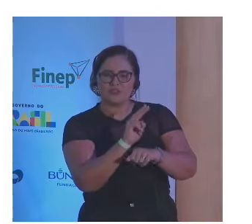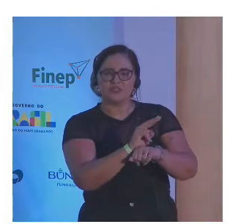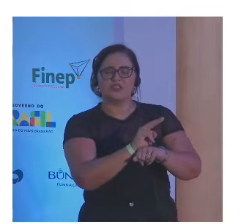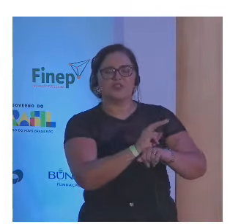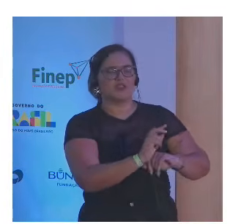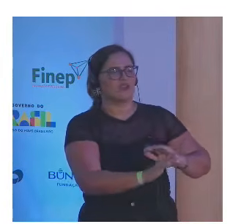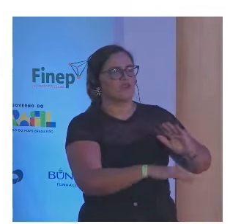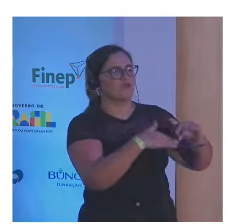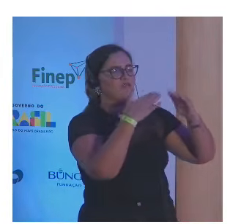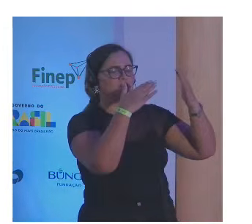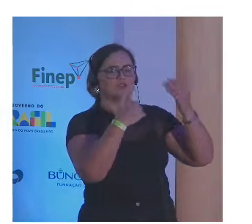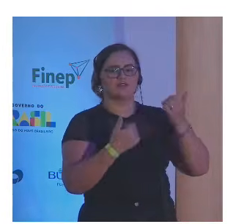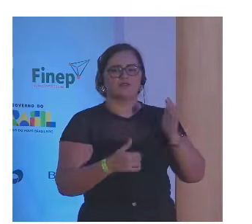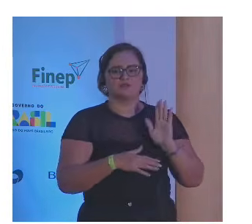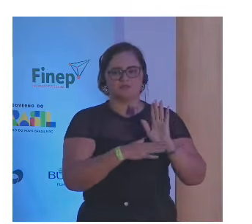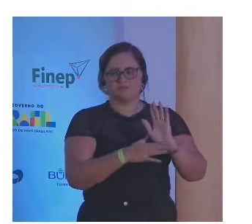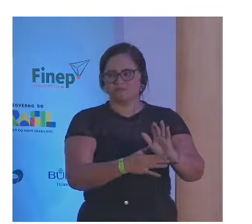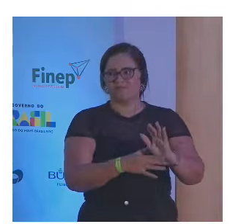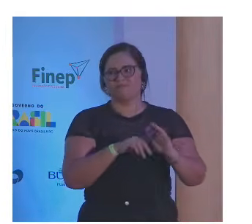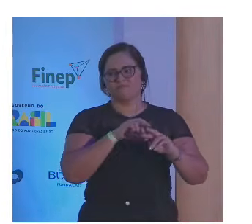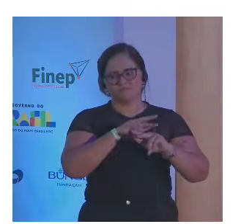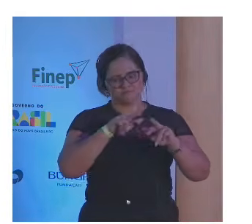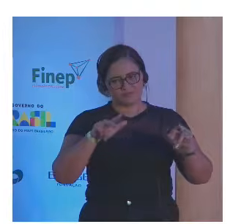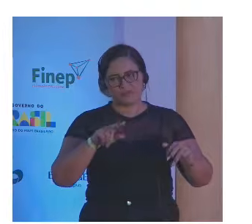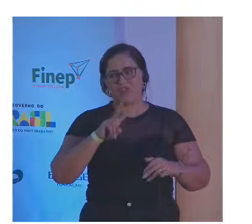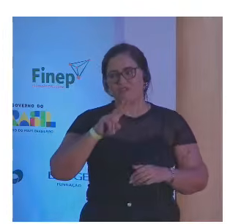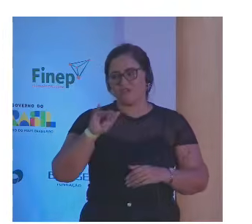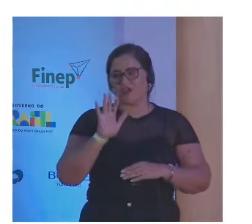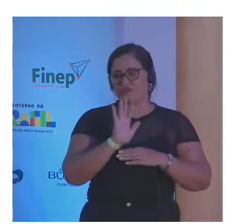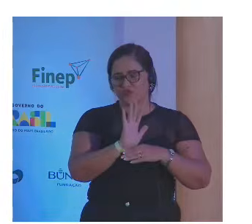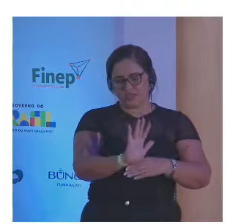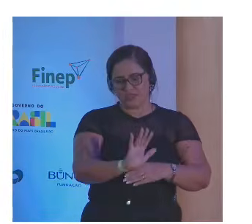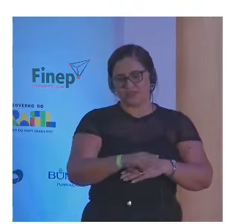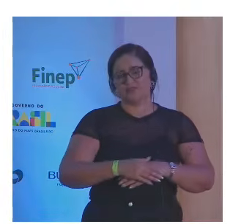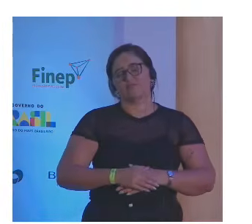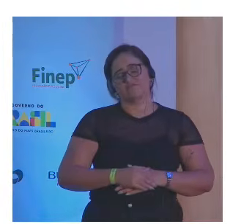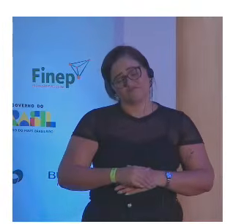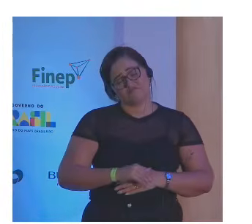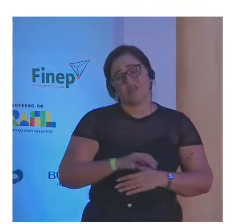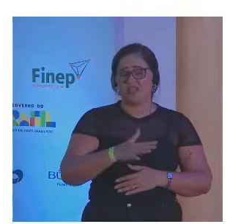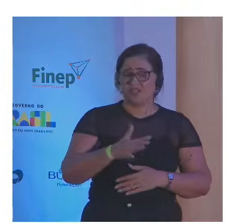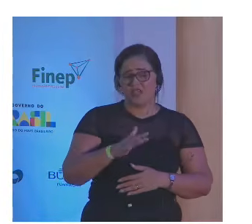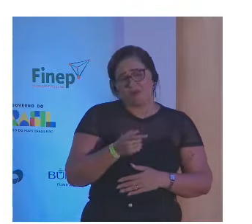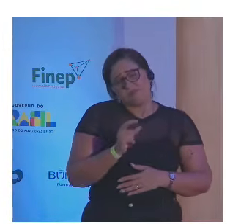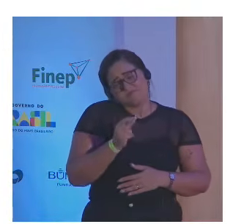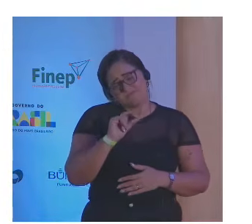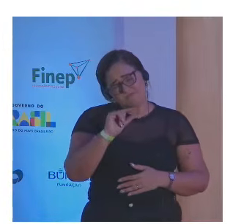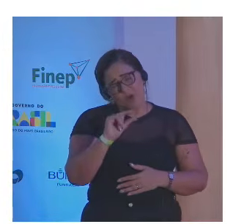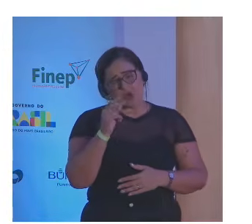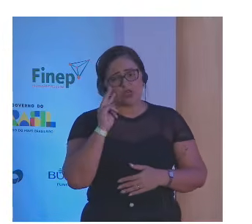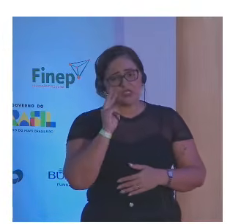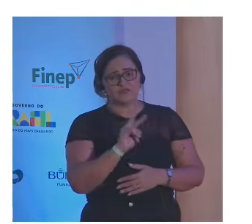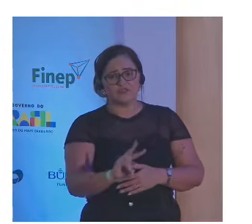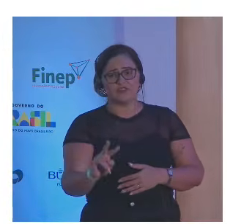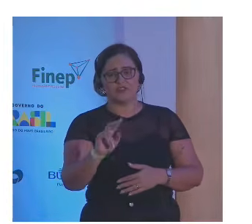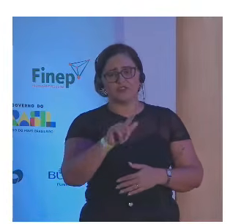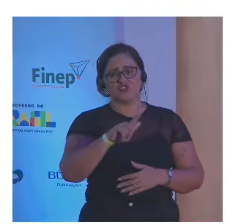evolution, etc., help? Well, probably very little. In view of the